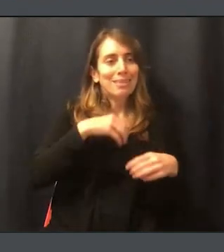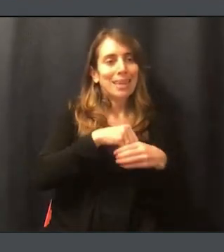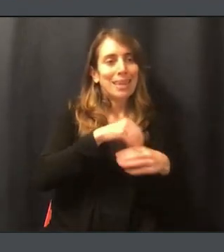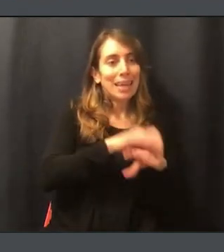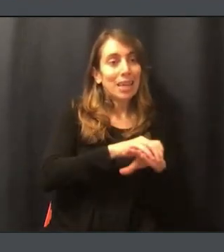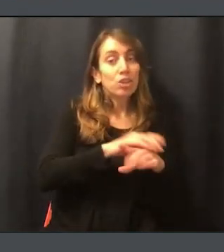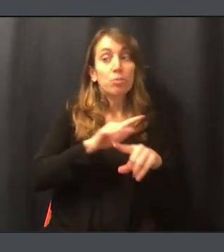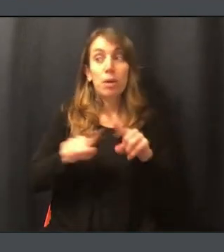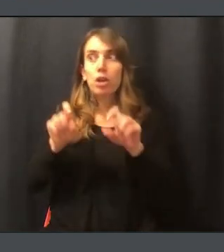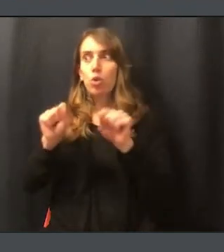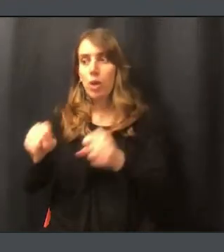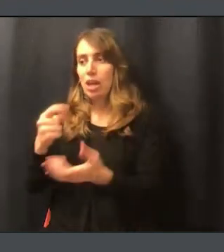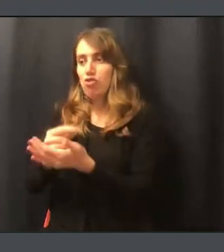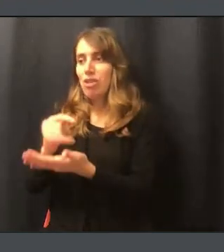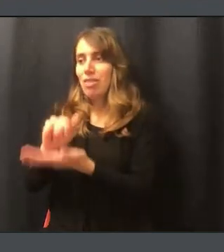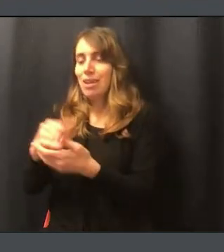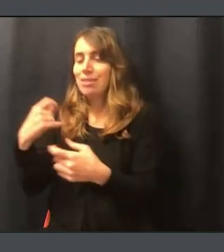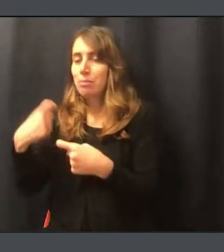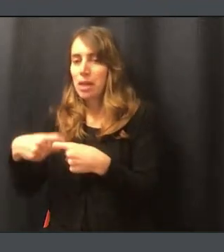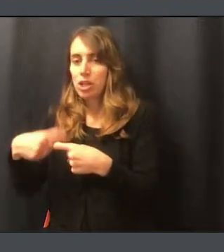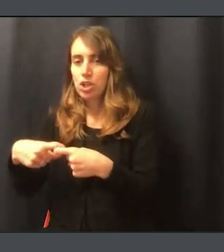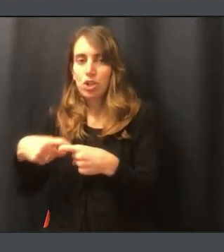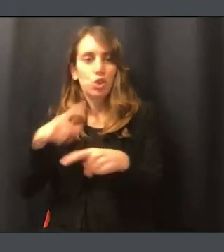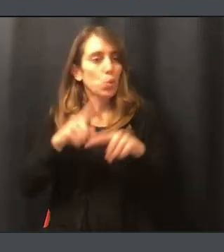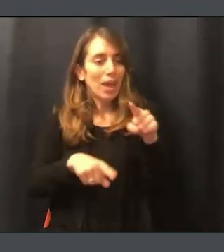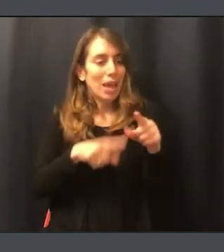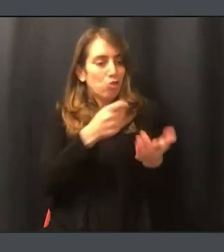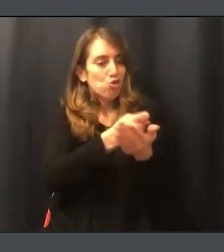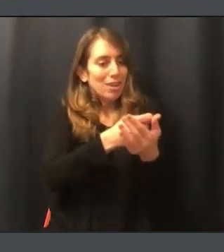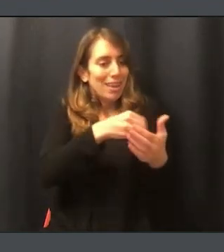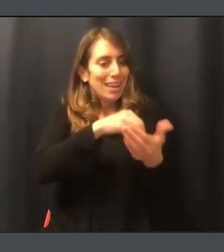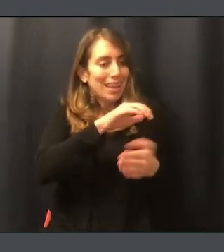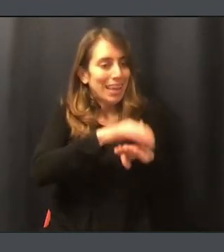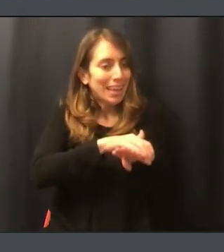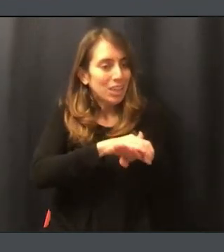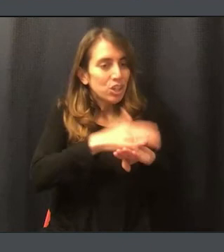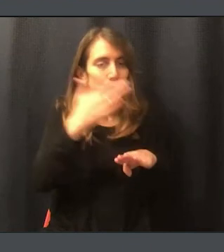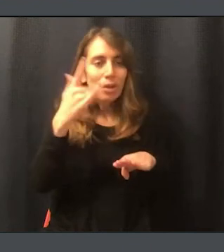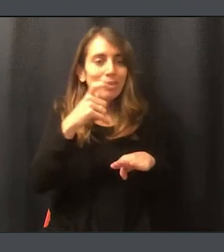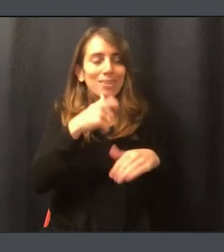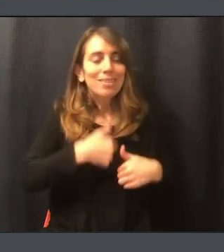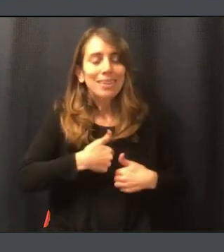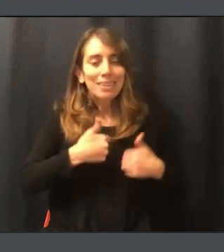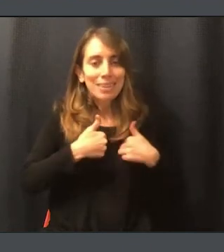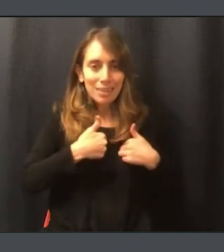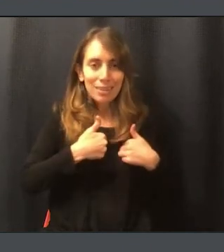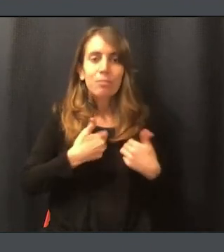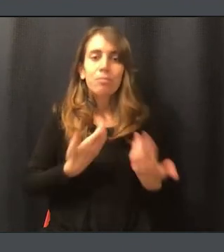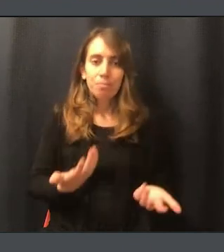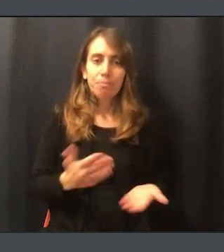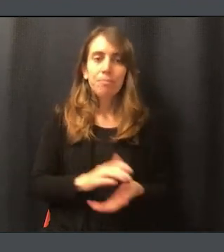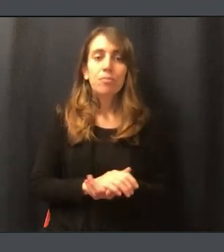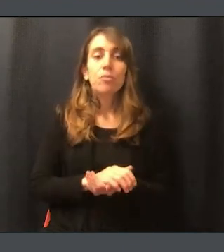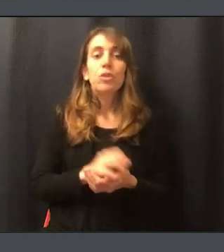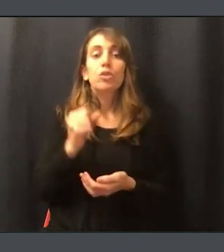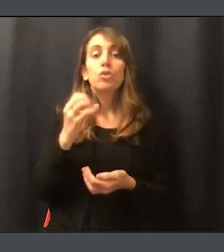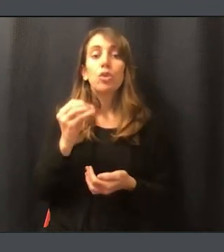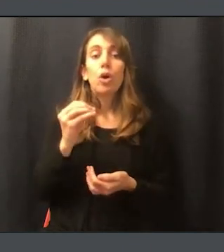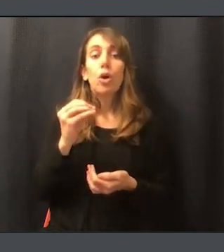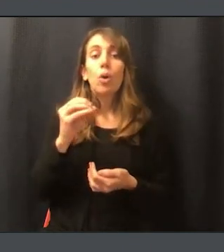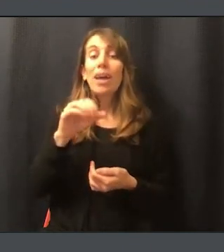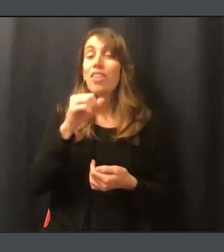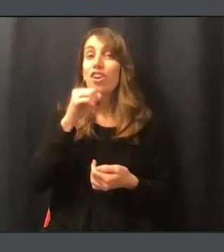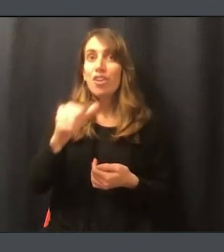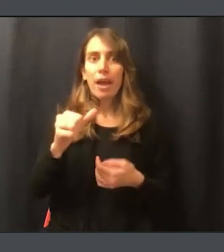You couldn't treat that in English because it doesn't exist in English. Those parts will require a cross-linguistic approach. And they're not mutually